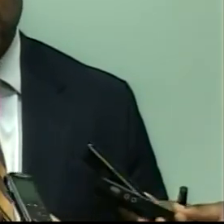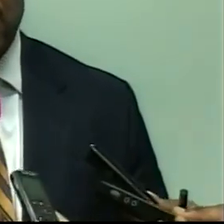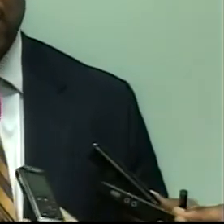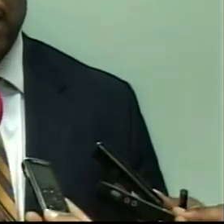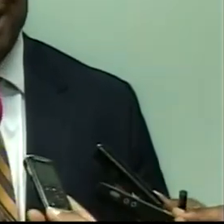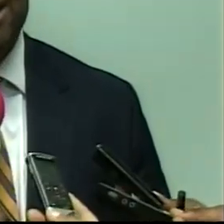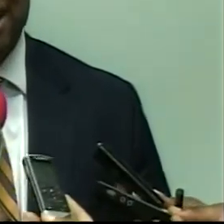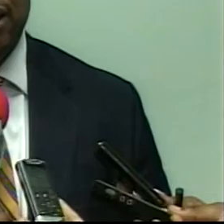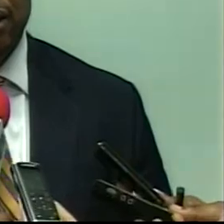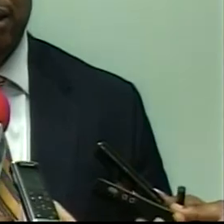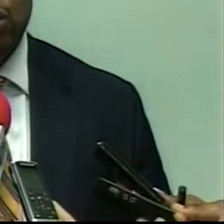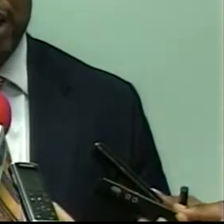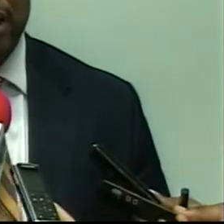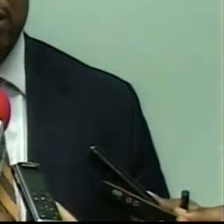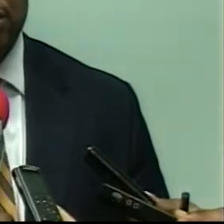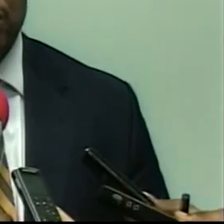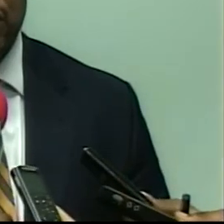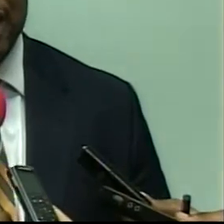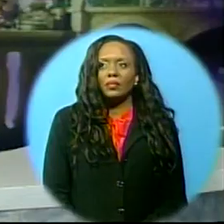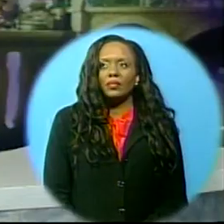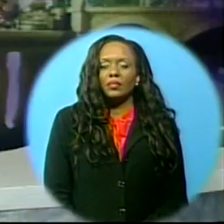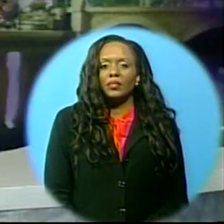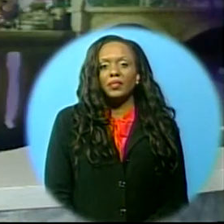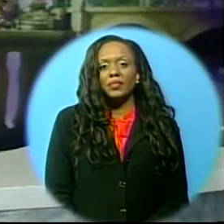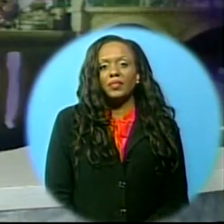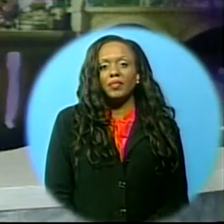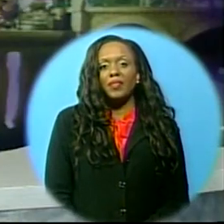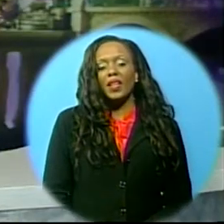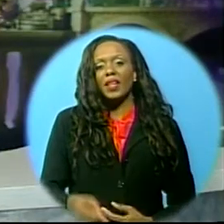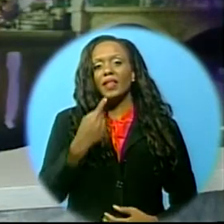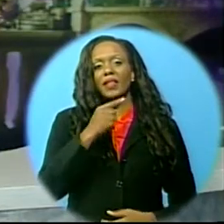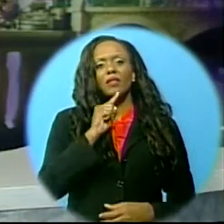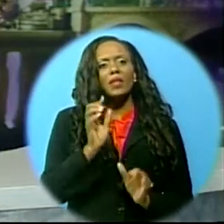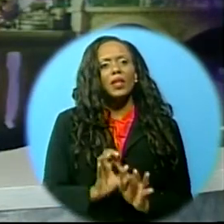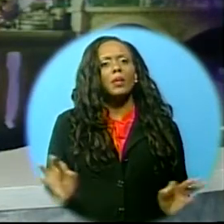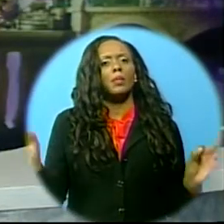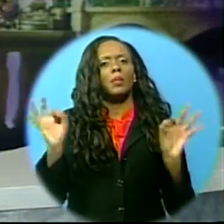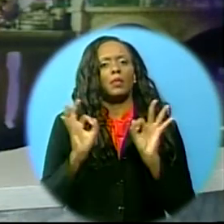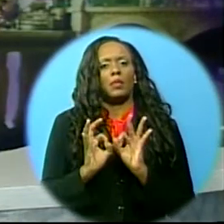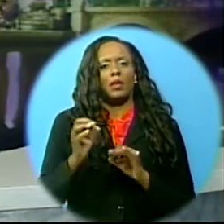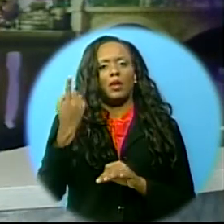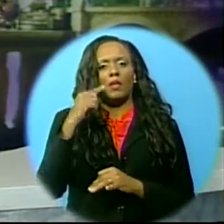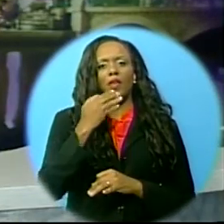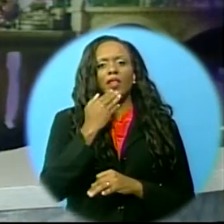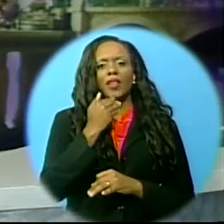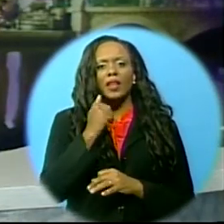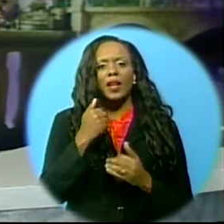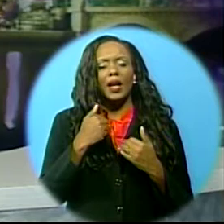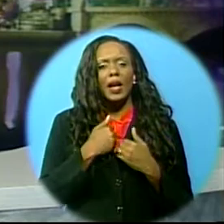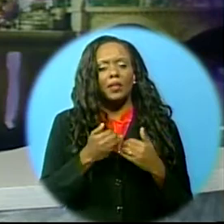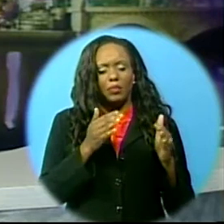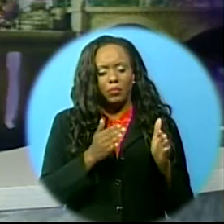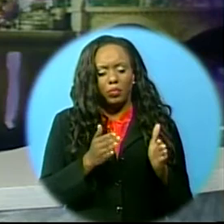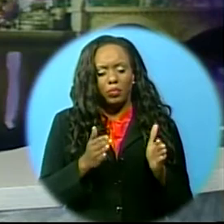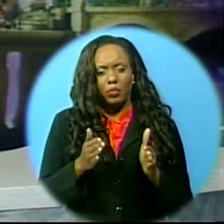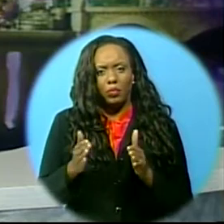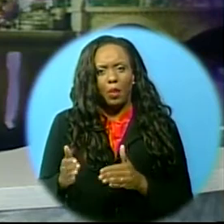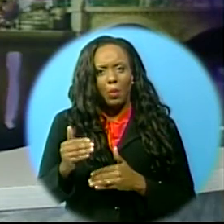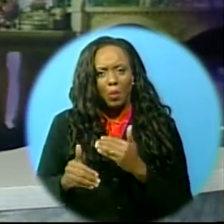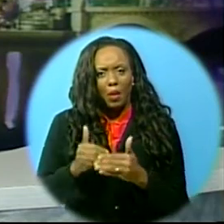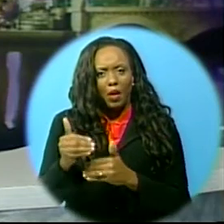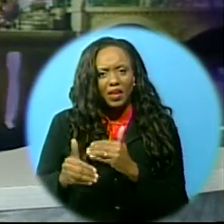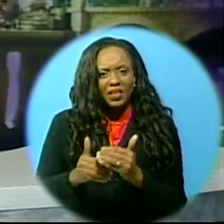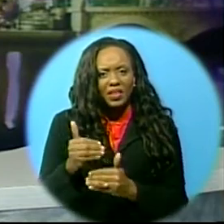So it's taken a little while. Mr. Sinclair says it's important for sugar to have an orderly